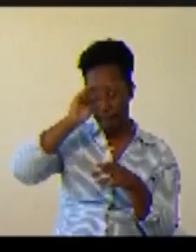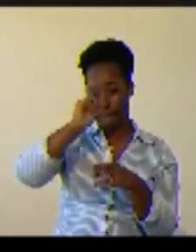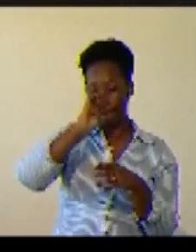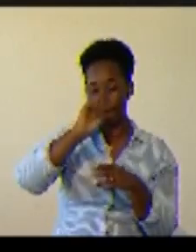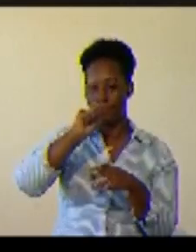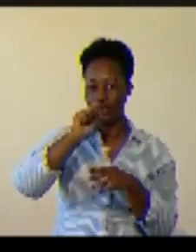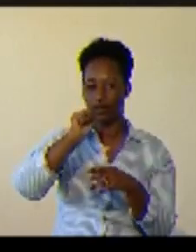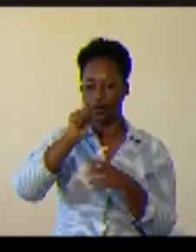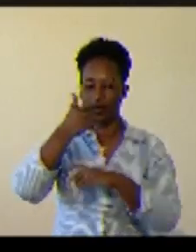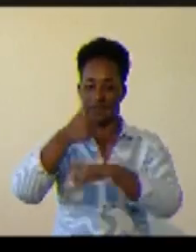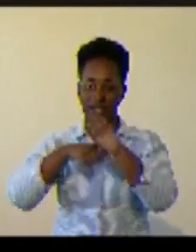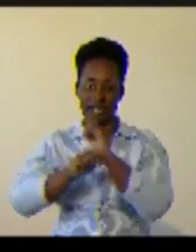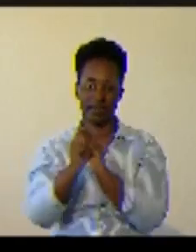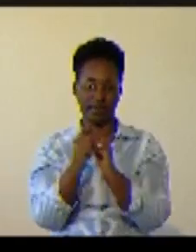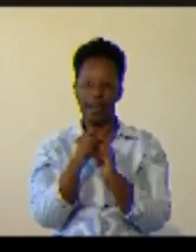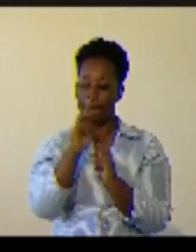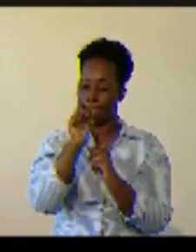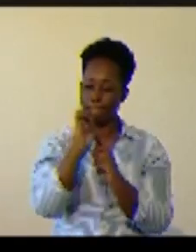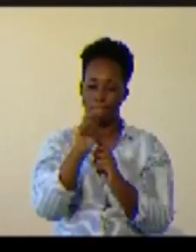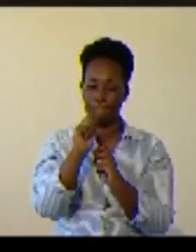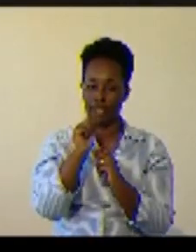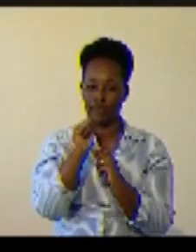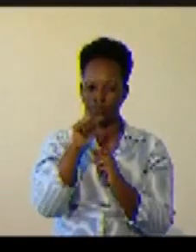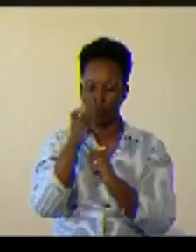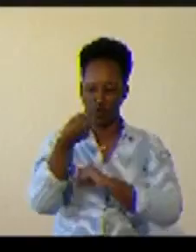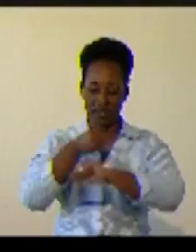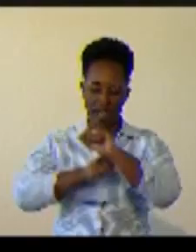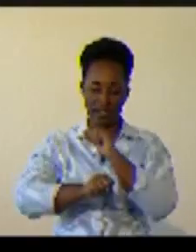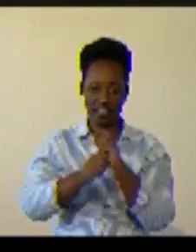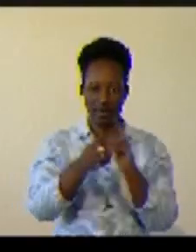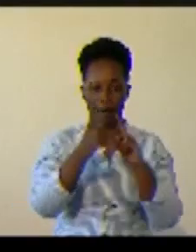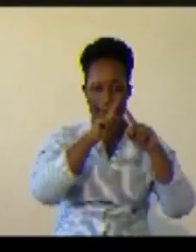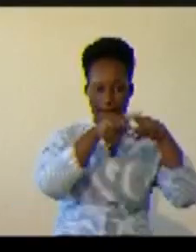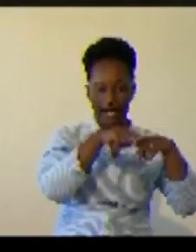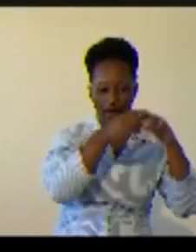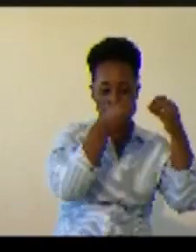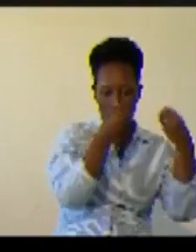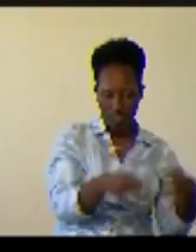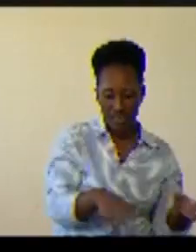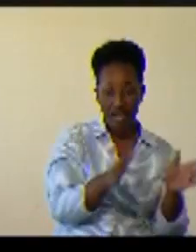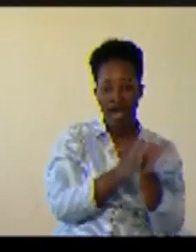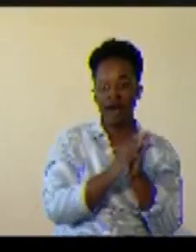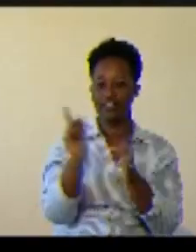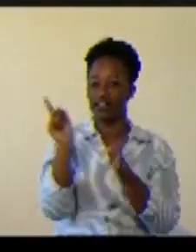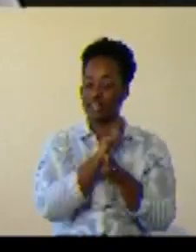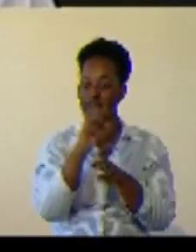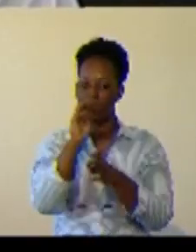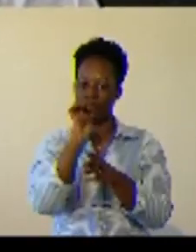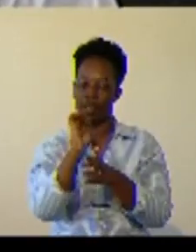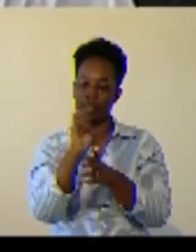and metals react by losing and non-metals react by